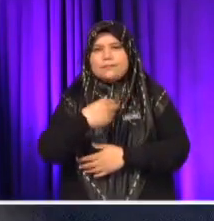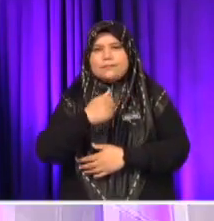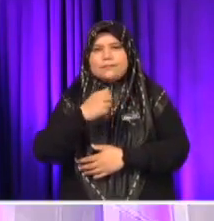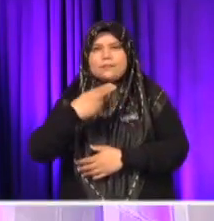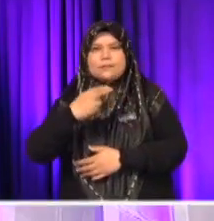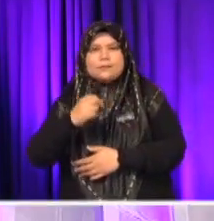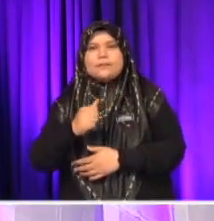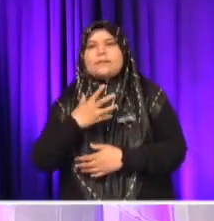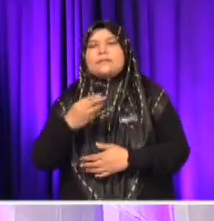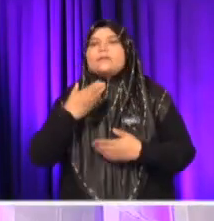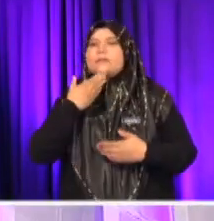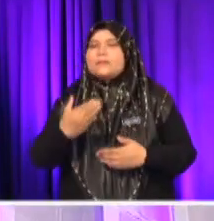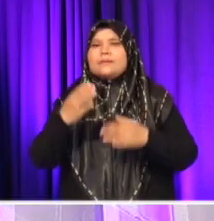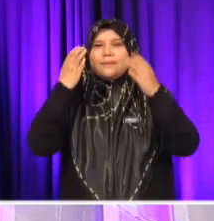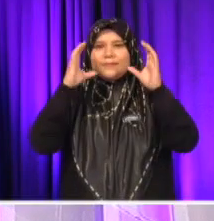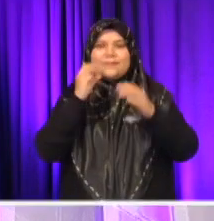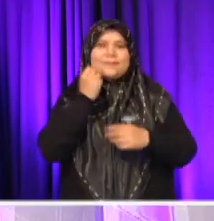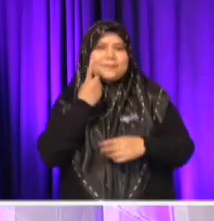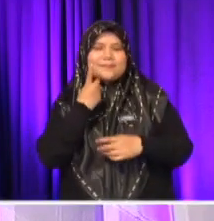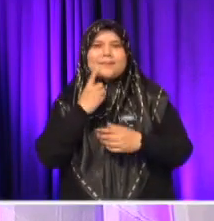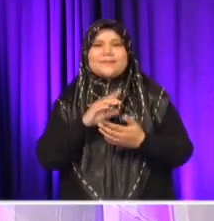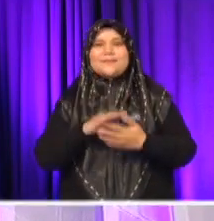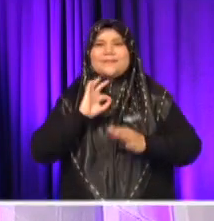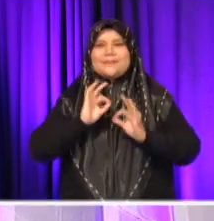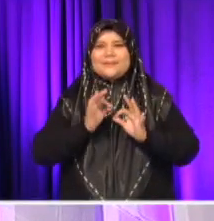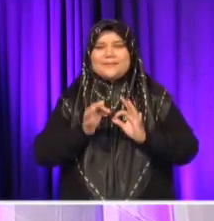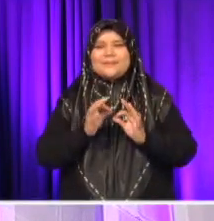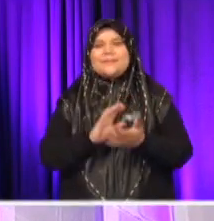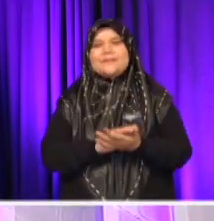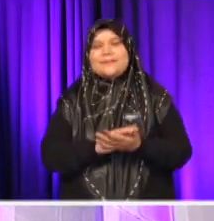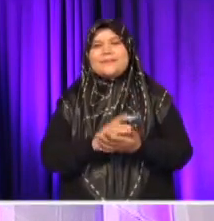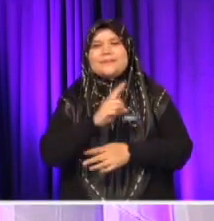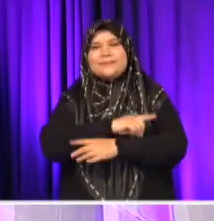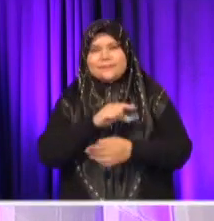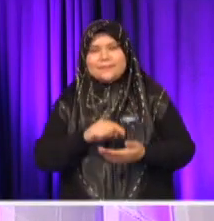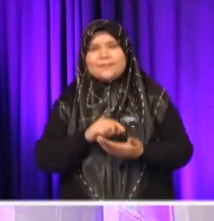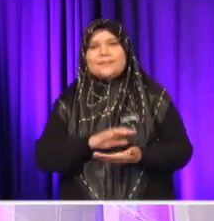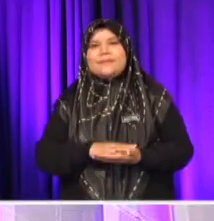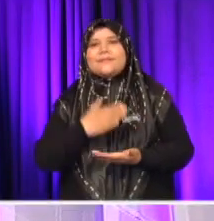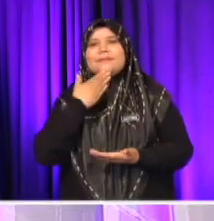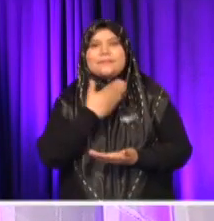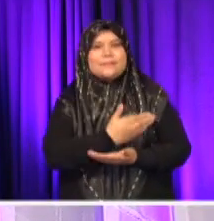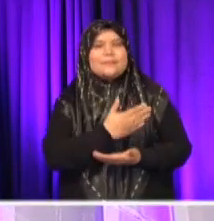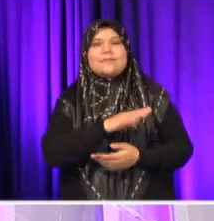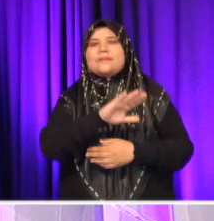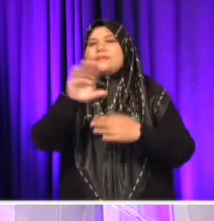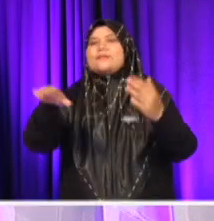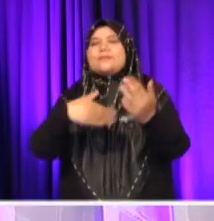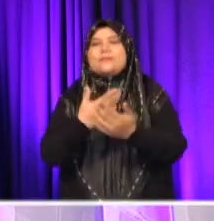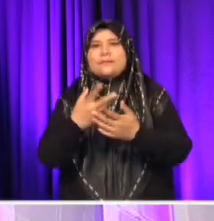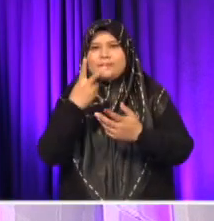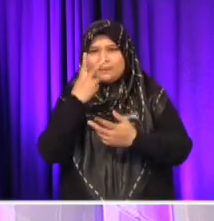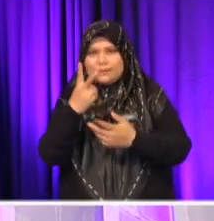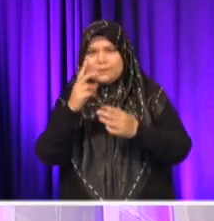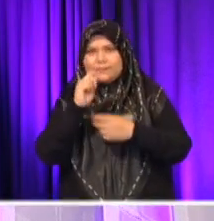discussion. And also thank you to Cikgu Shida as our sign language interpreter for today's episode. And thank you for watching. And with